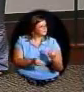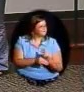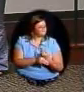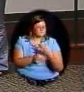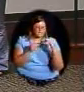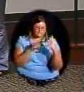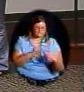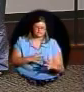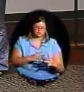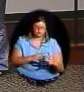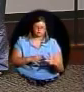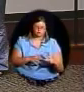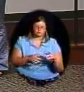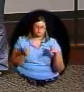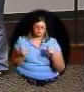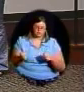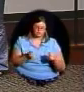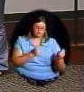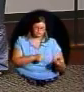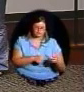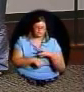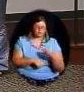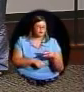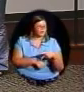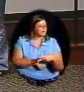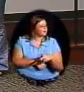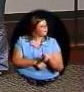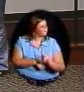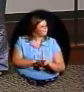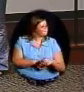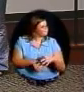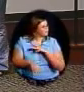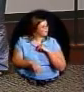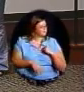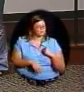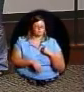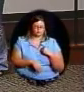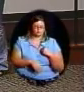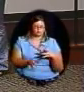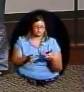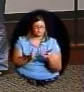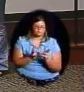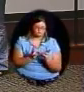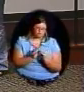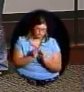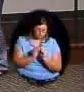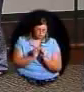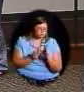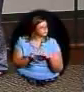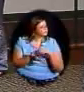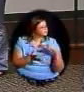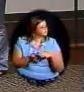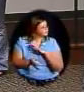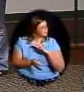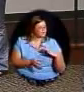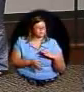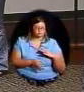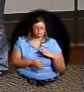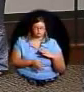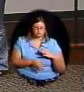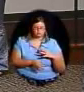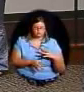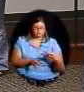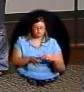She is a cheerleader, pep club member, we can see better, student council representative. She's part of Oregon